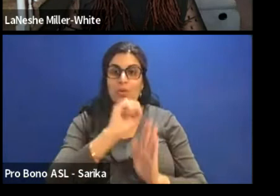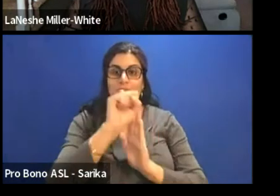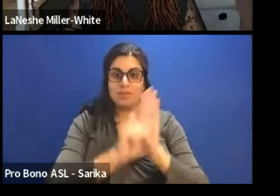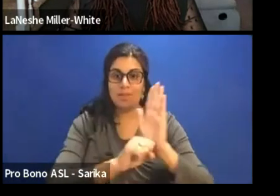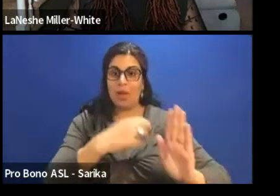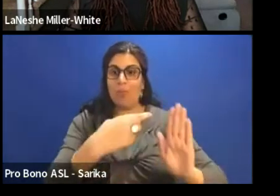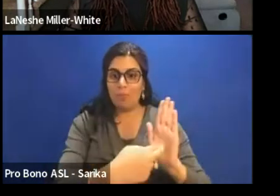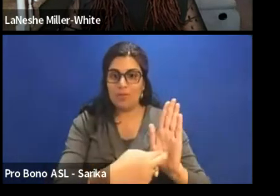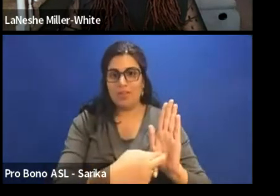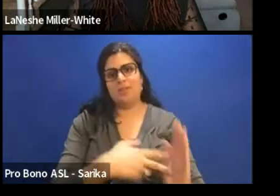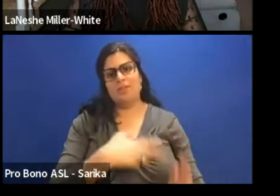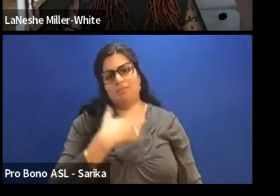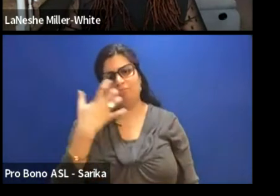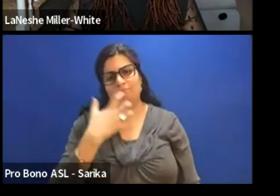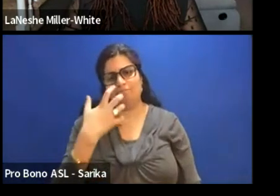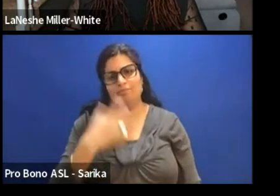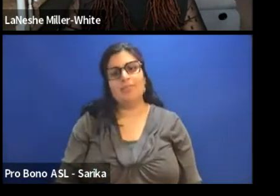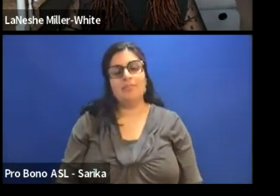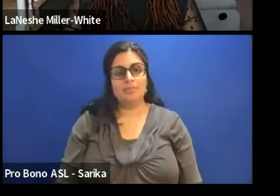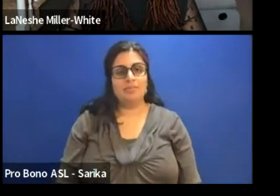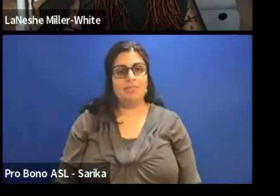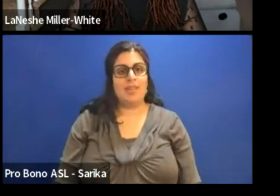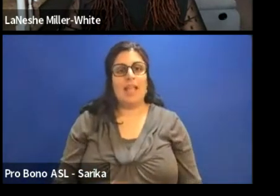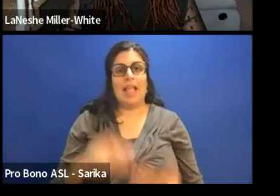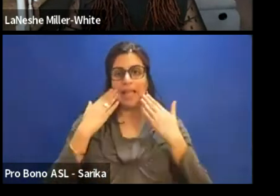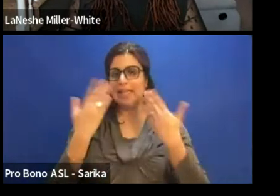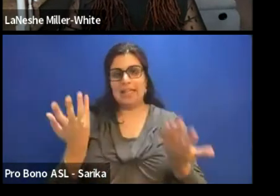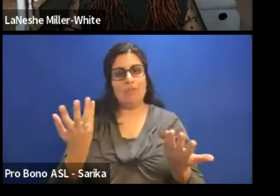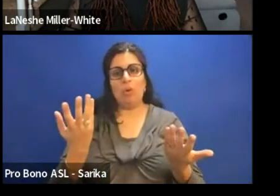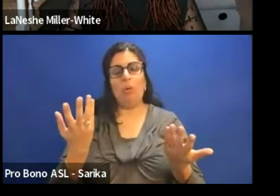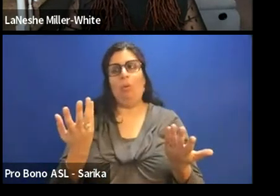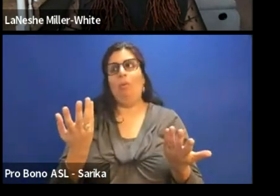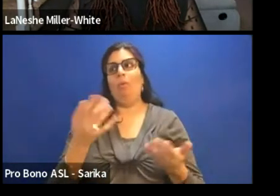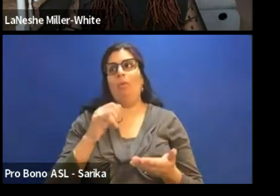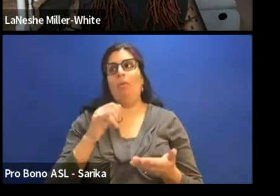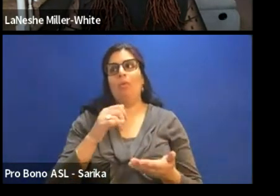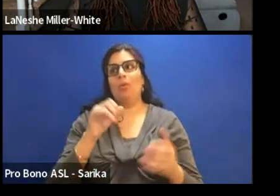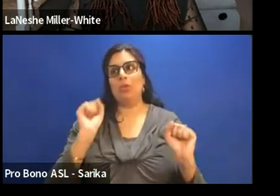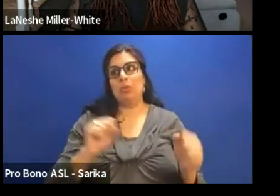It was amazing. I didn't even know that that's what you could do.